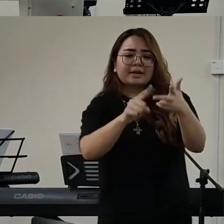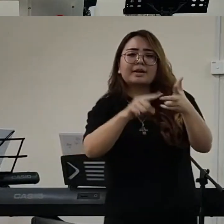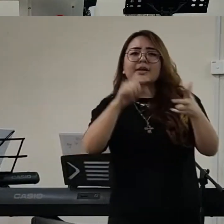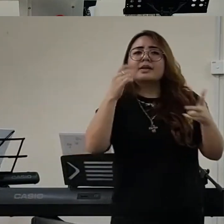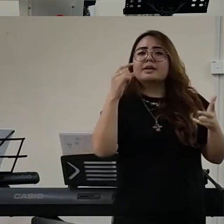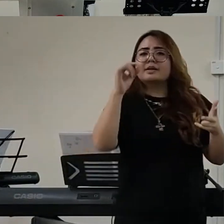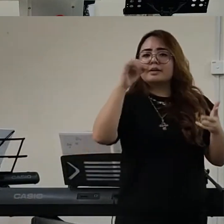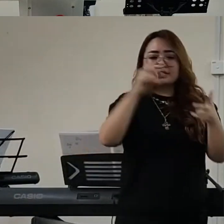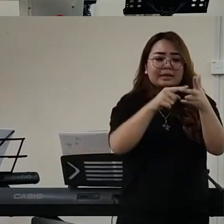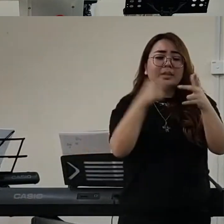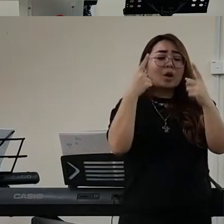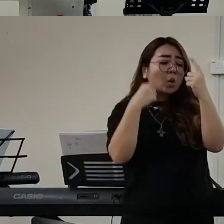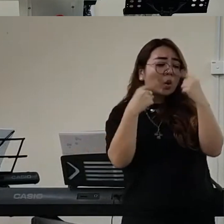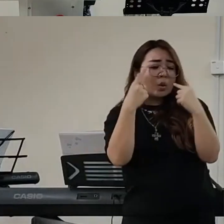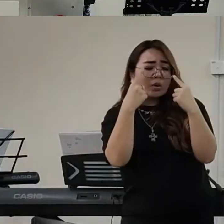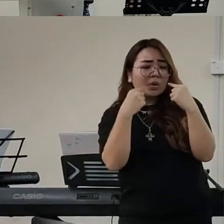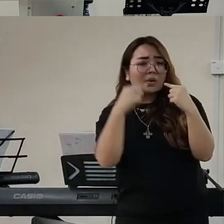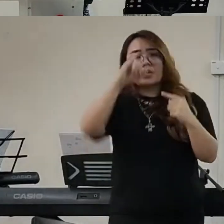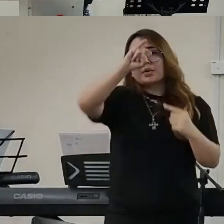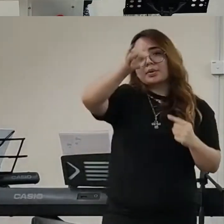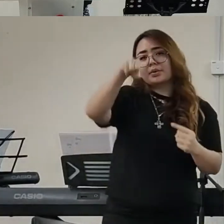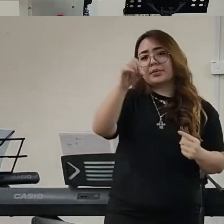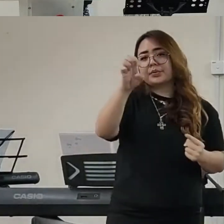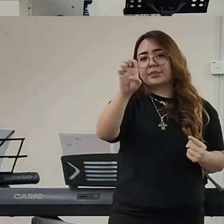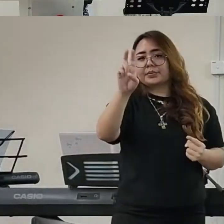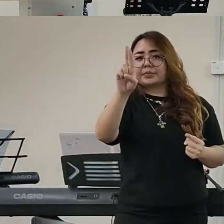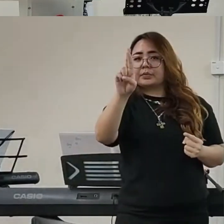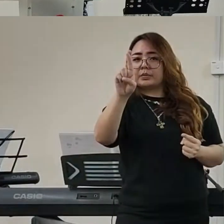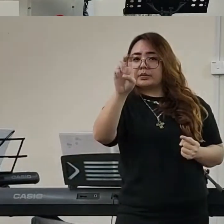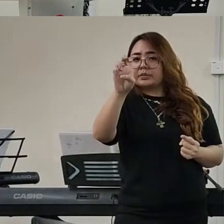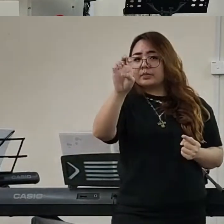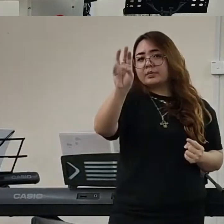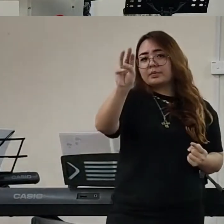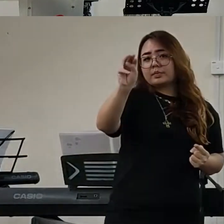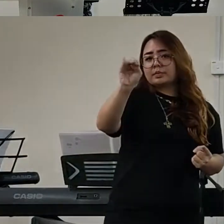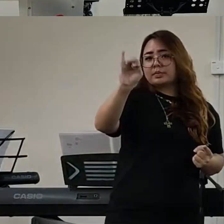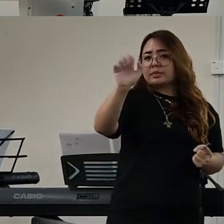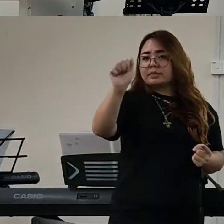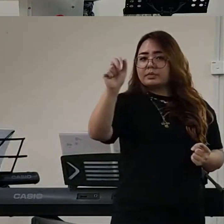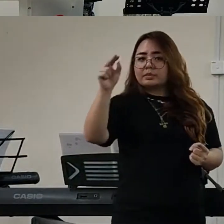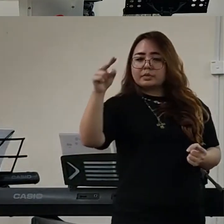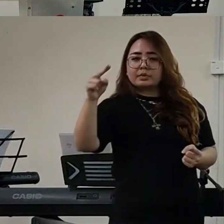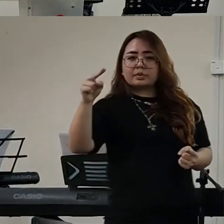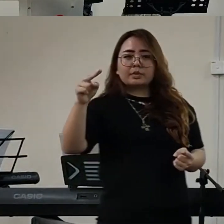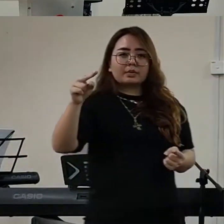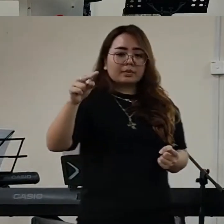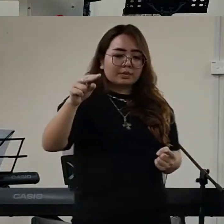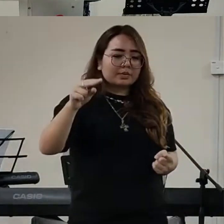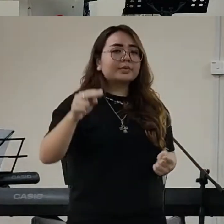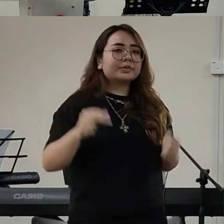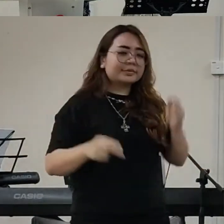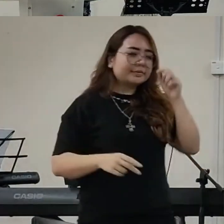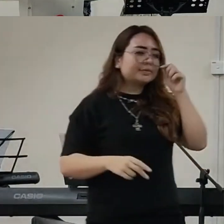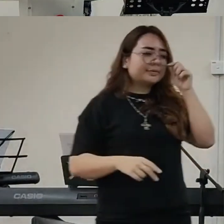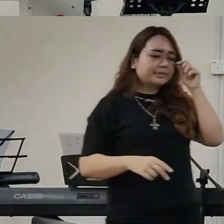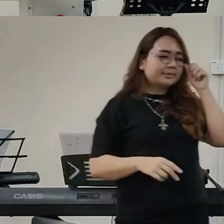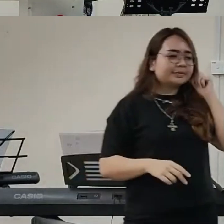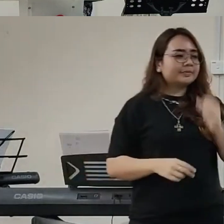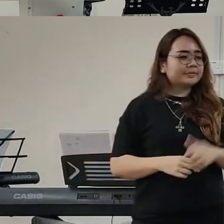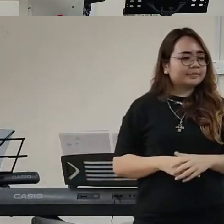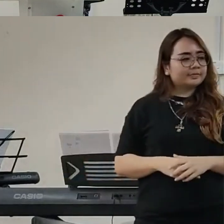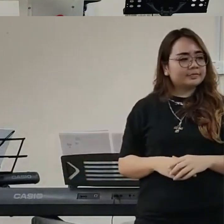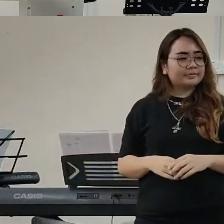cry. It's Jeremiah's Lamentation.Right smack in the middle of the five books of the major prophets. Are you